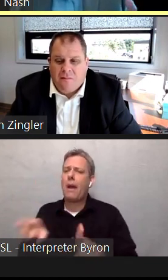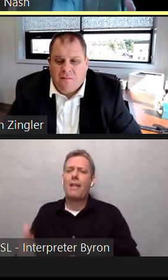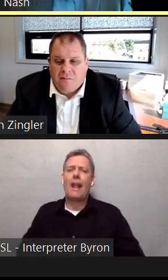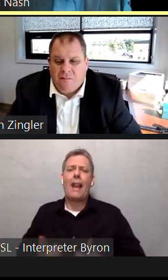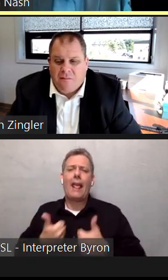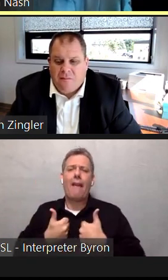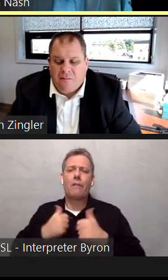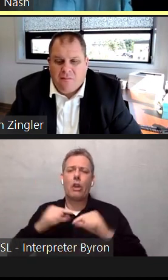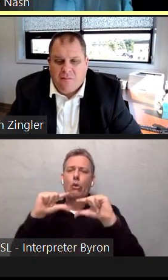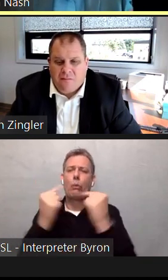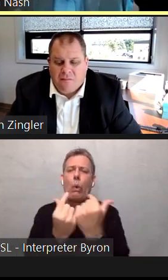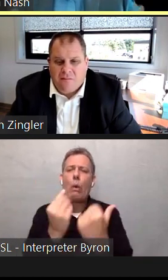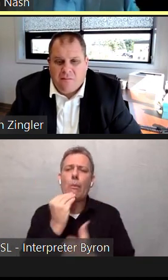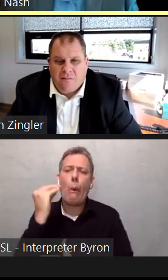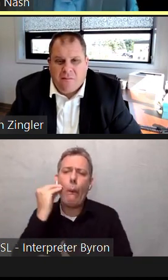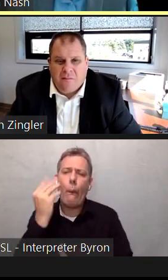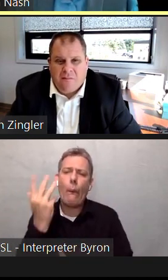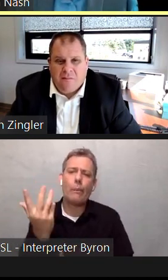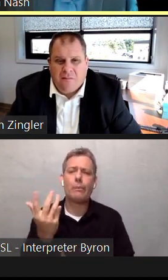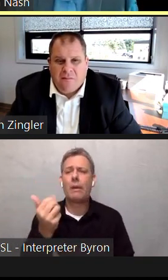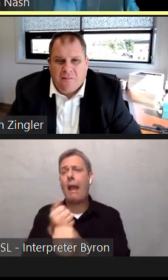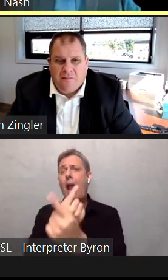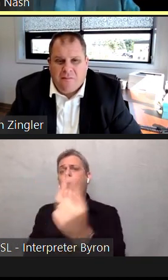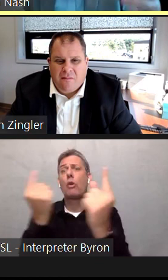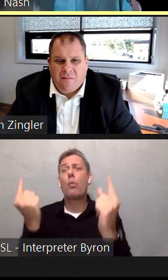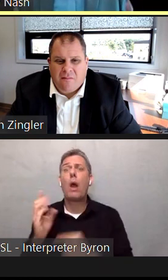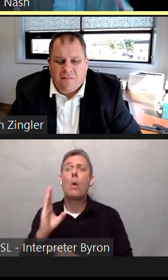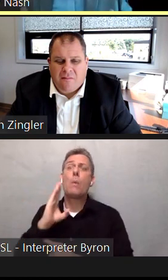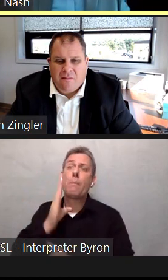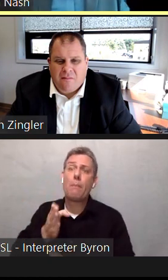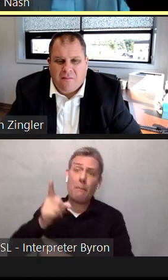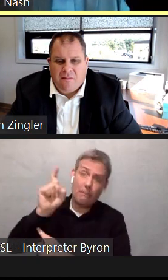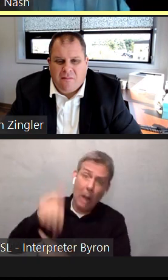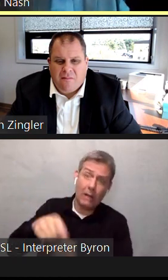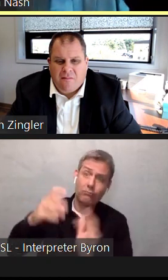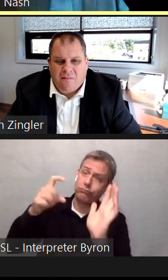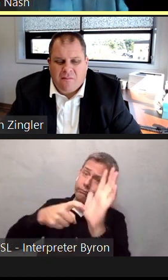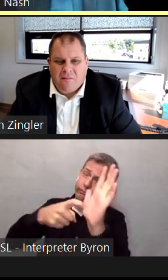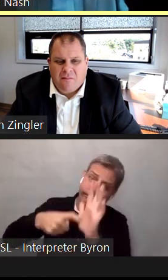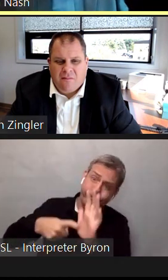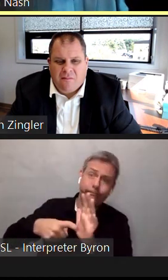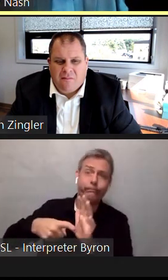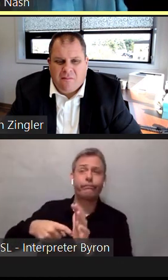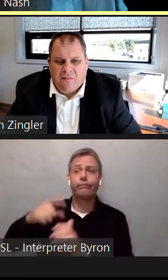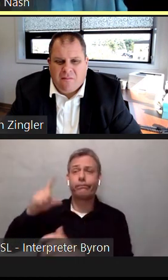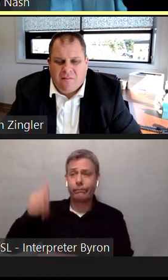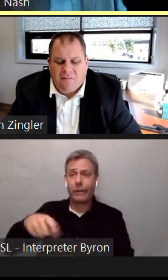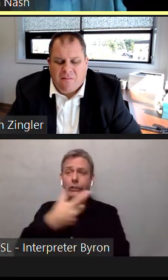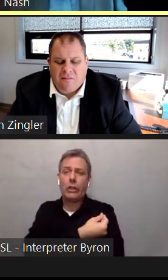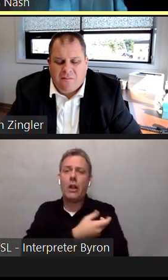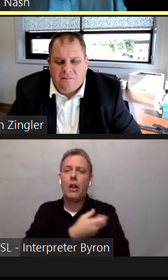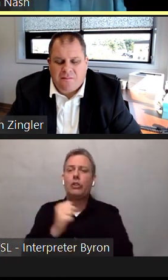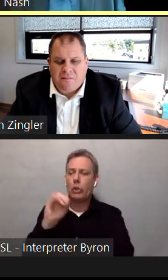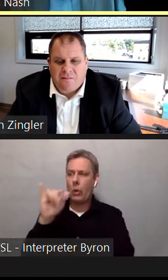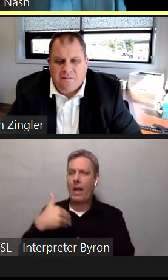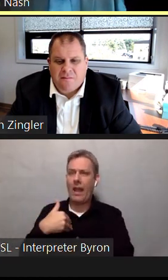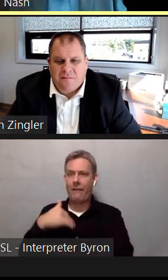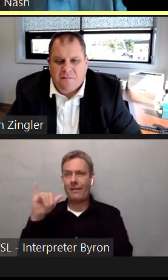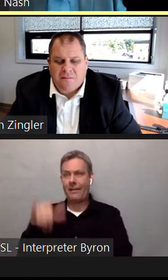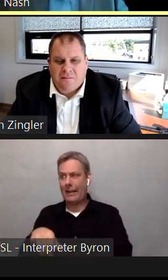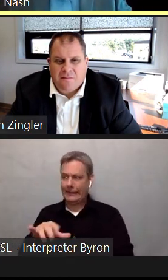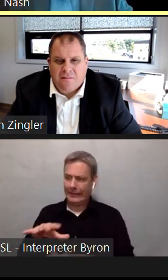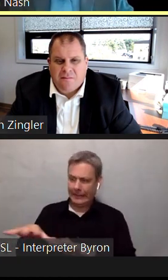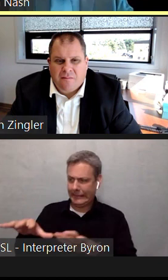or a facility where everybody shall be vaccinated. So there are extenuating circumstances, and we spend a lot of